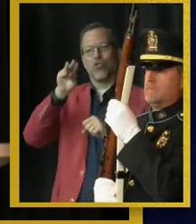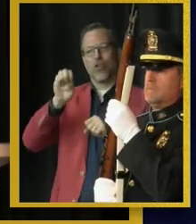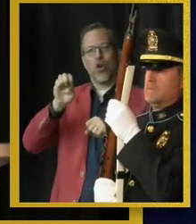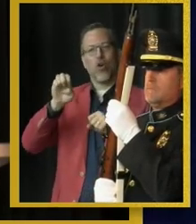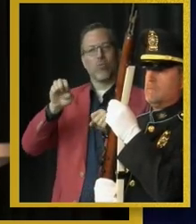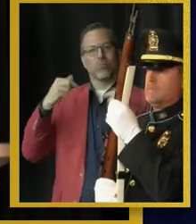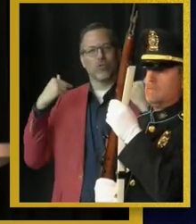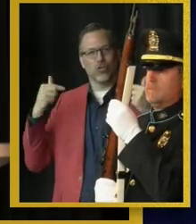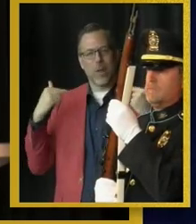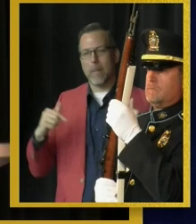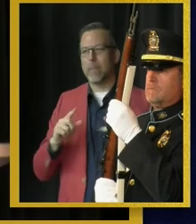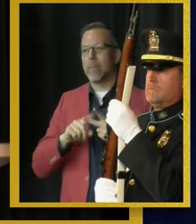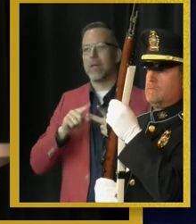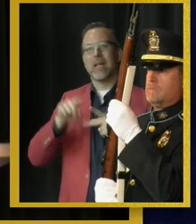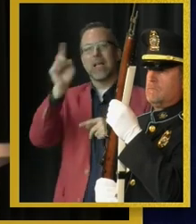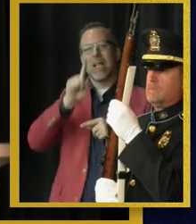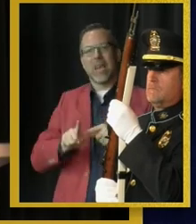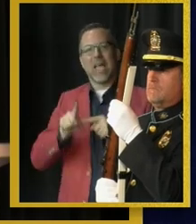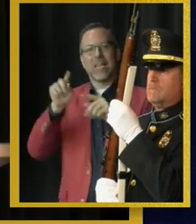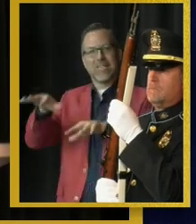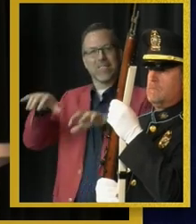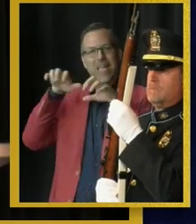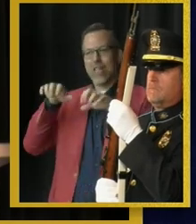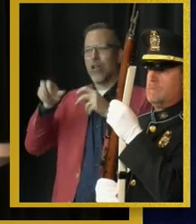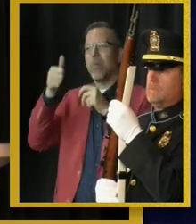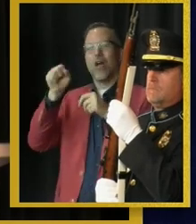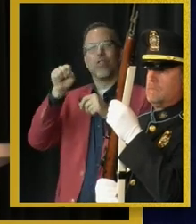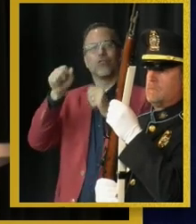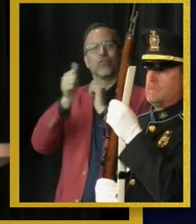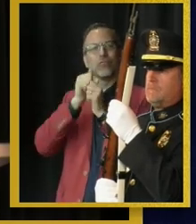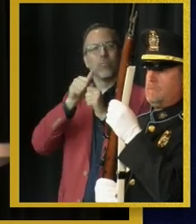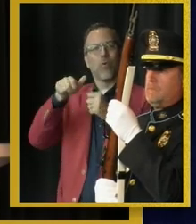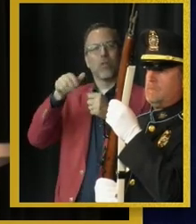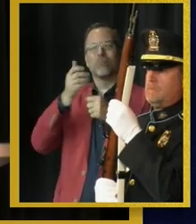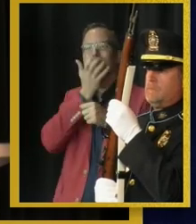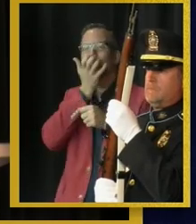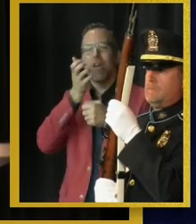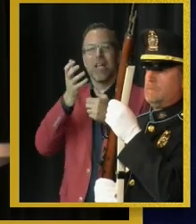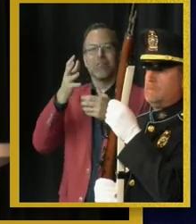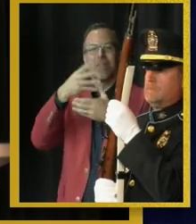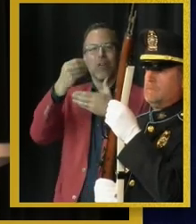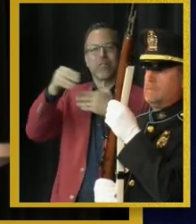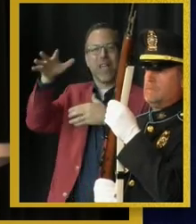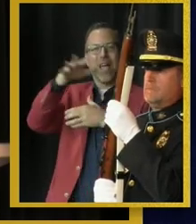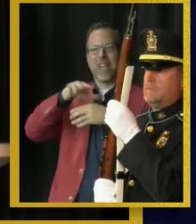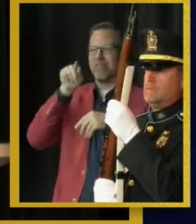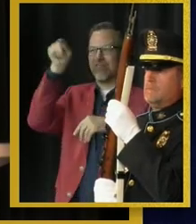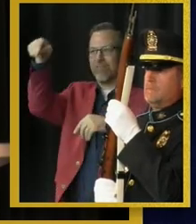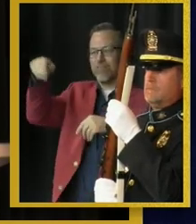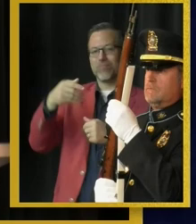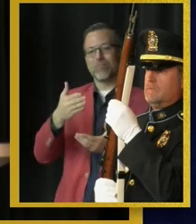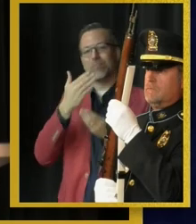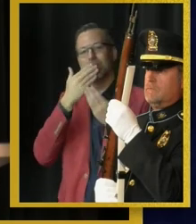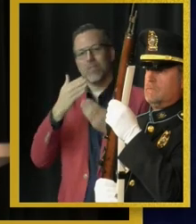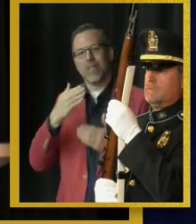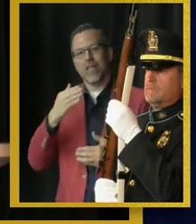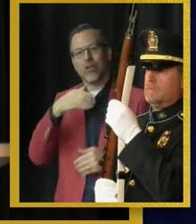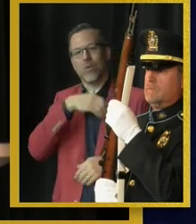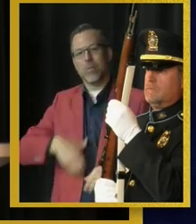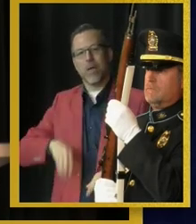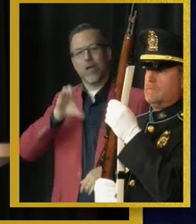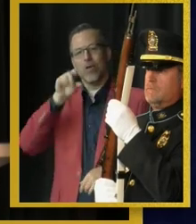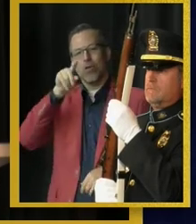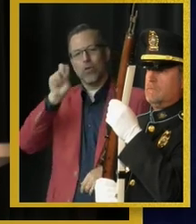We have our Lightning Stadium and other sports fields down the hill. We are so thankful, Mayor Cooper, the Metro